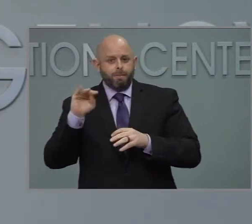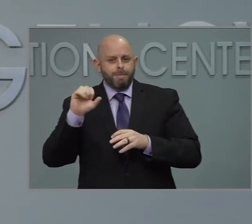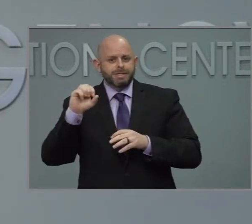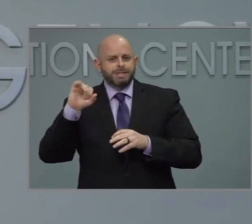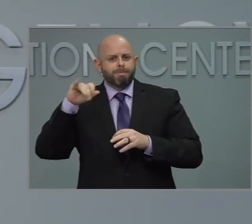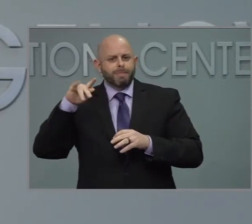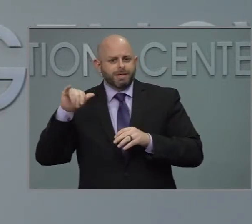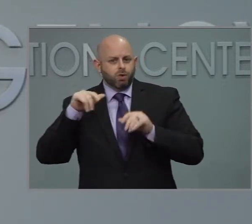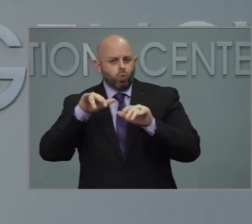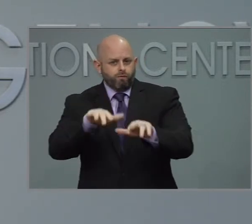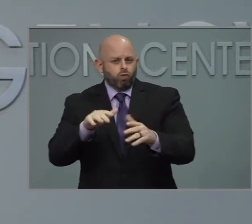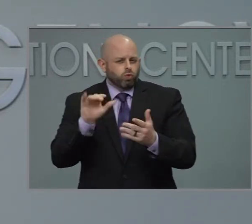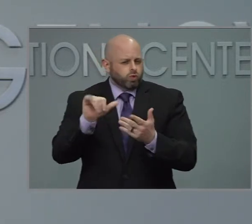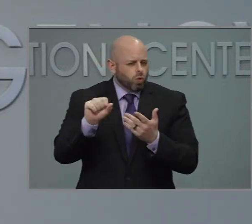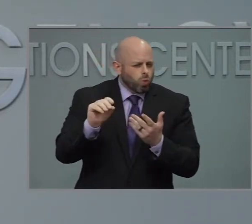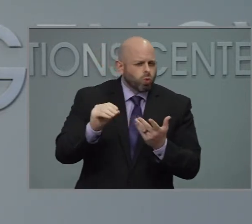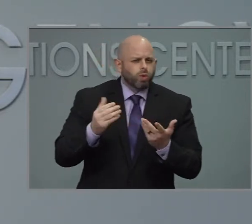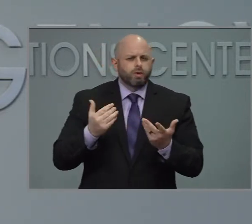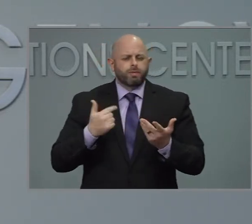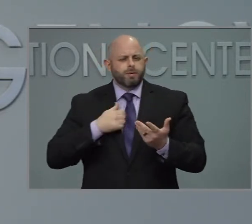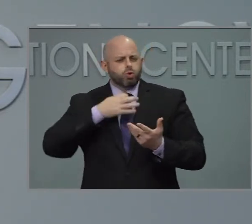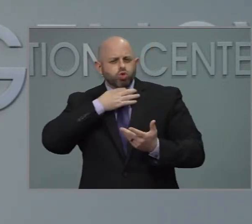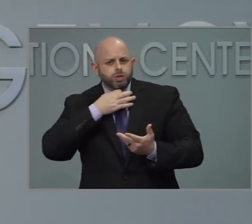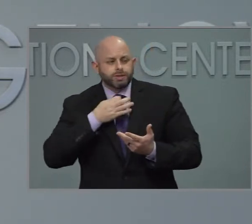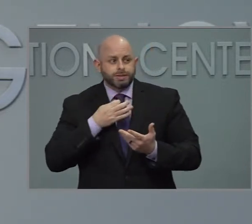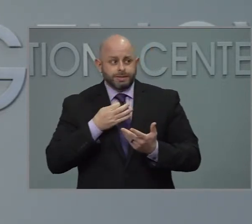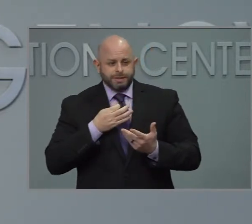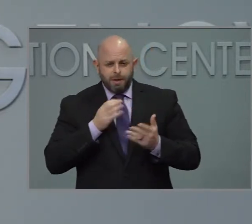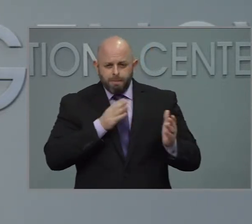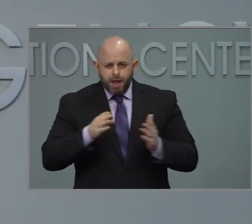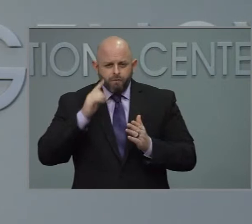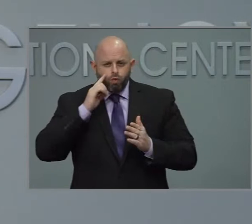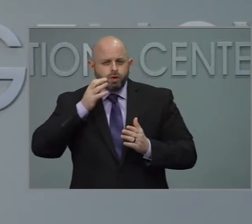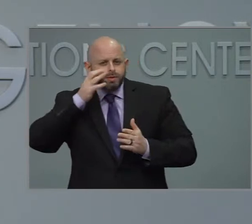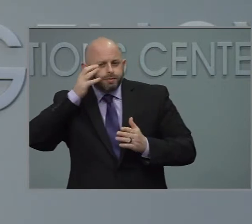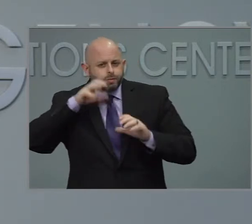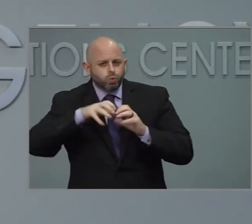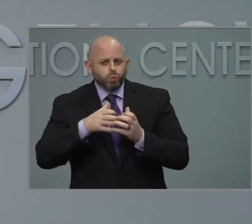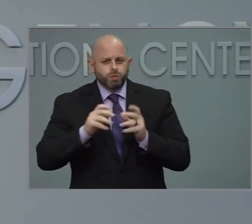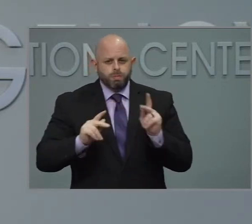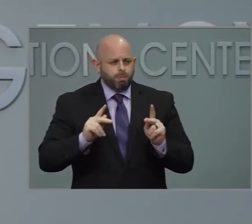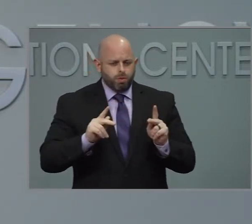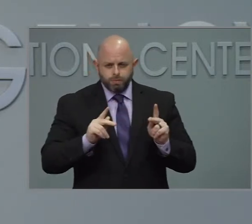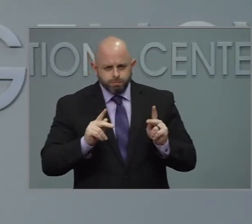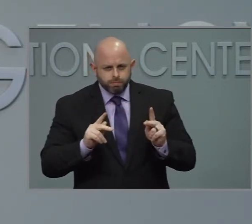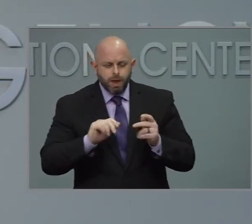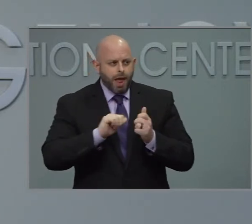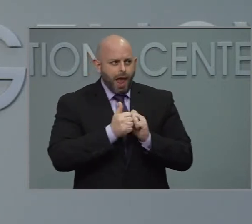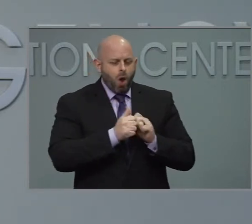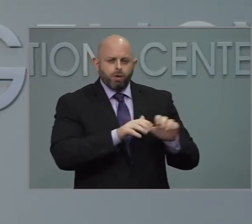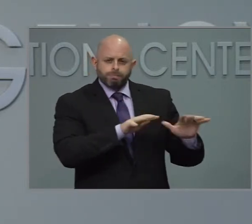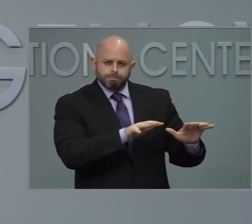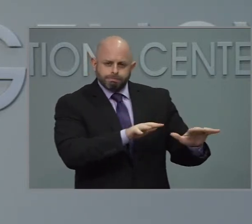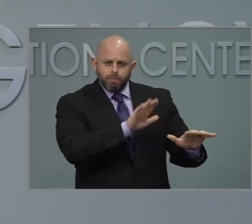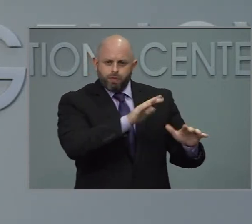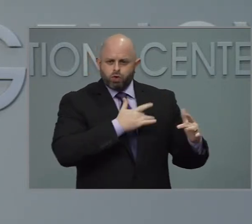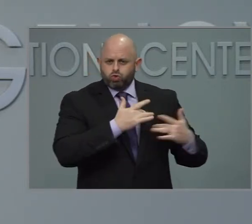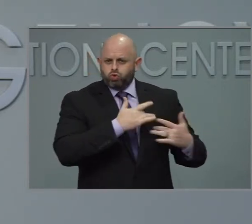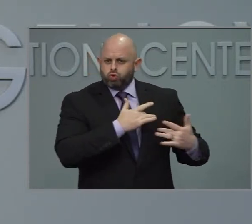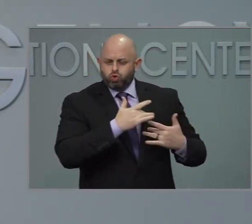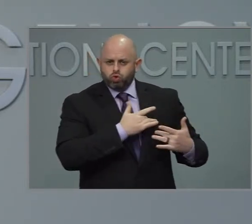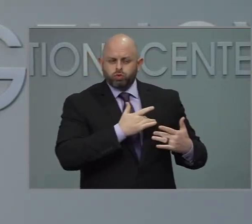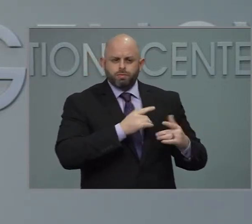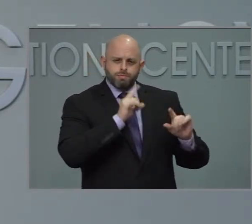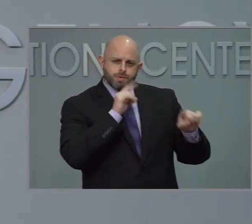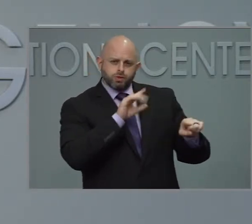something you're coming across, and if there is a plan to, specifically help ease some of that concern that has been with the government from